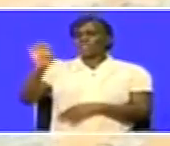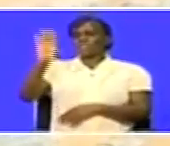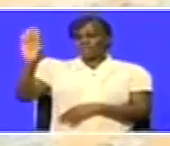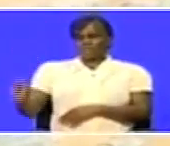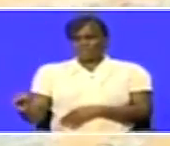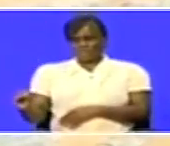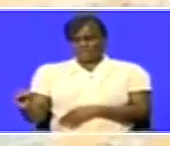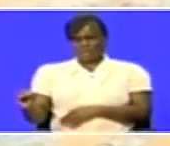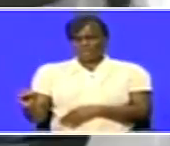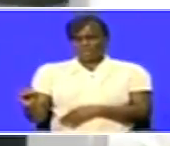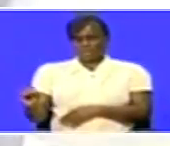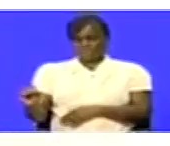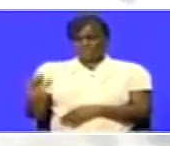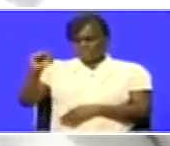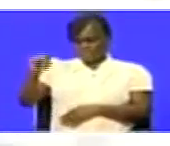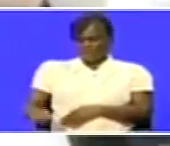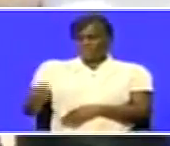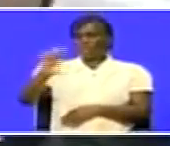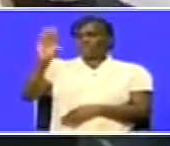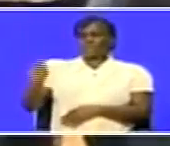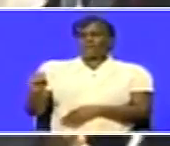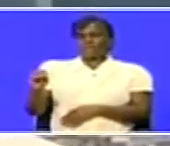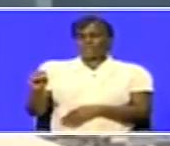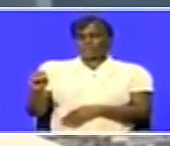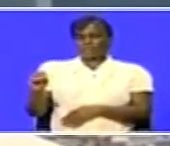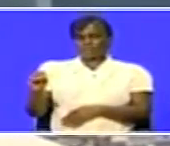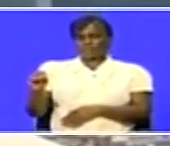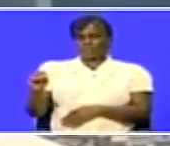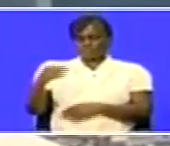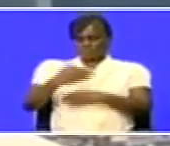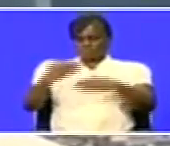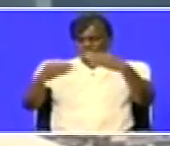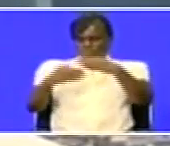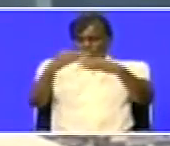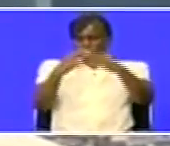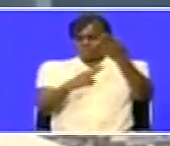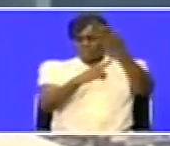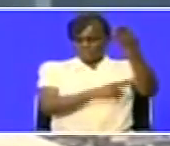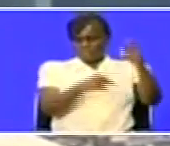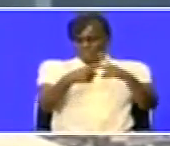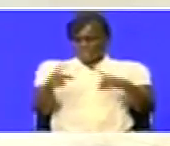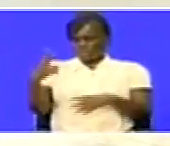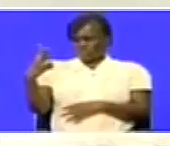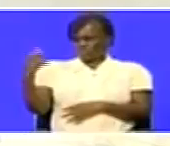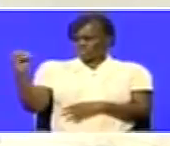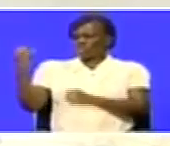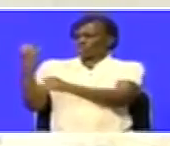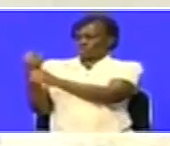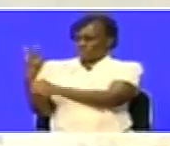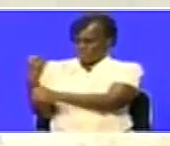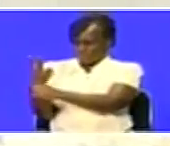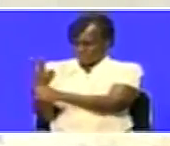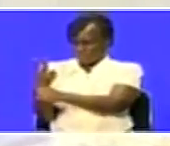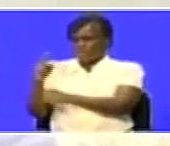and third in sub-Saharan Africa apart from South Africa. Construction of the bridge started in 2012,